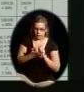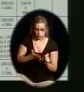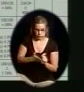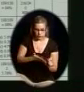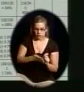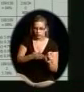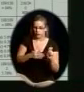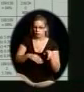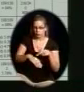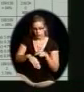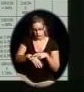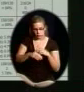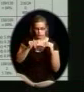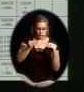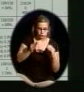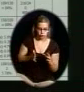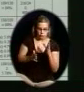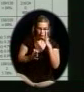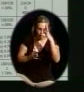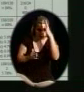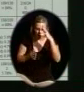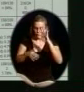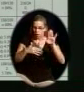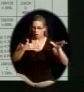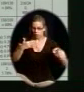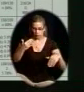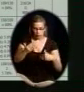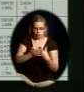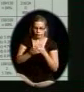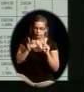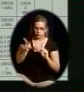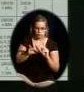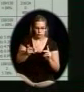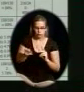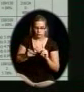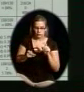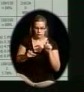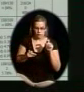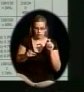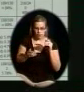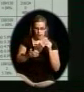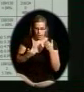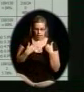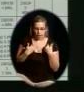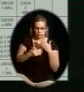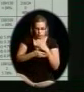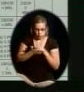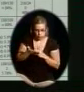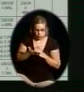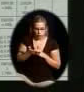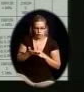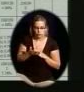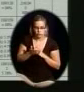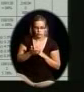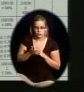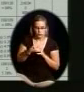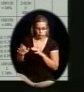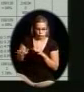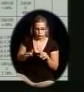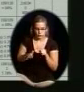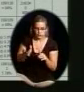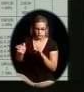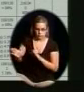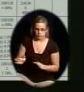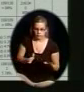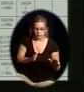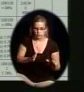building principals, teachers, parents, all of these folks have a part in implementing this 2-page